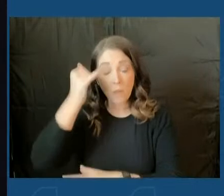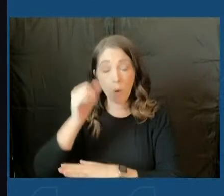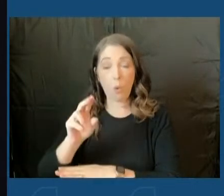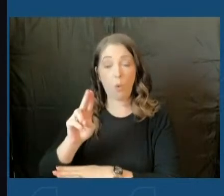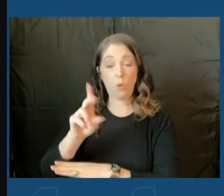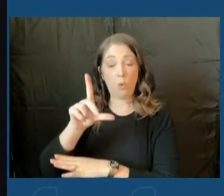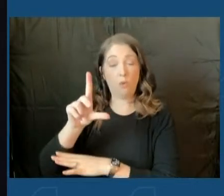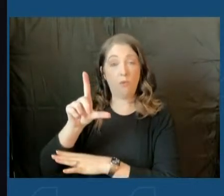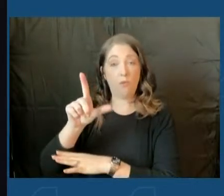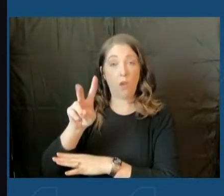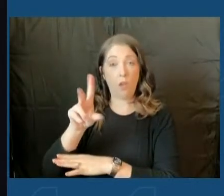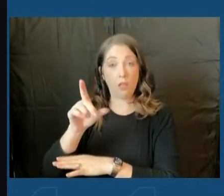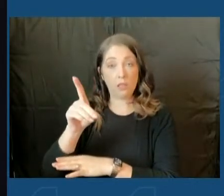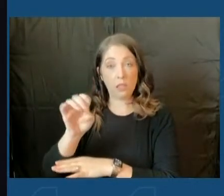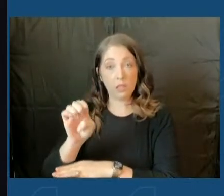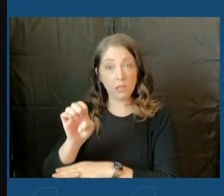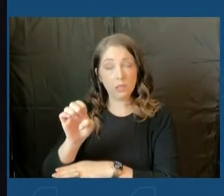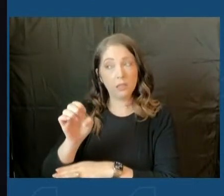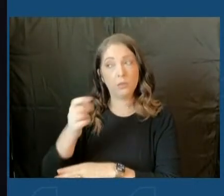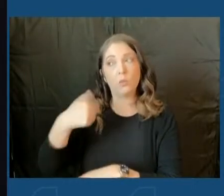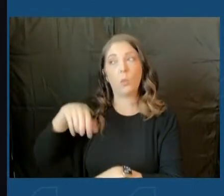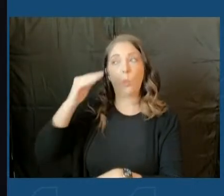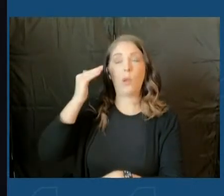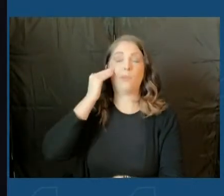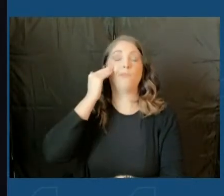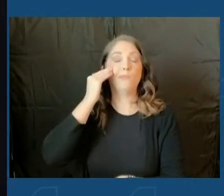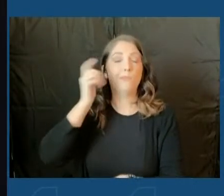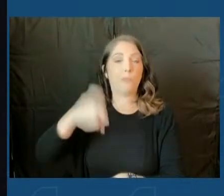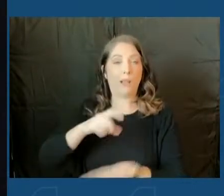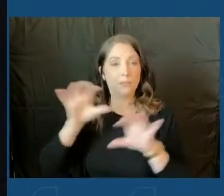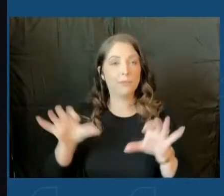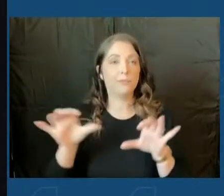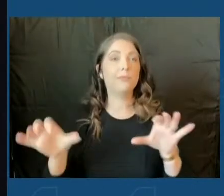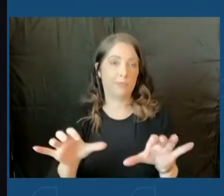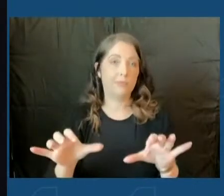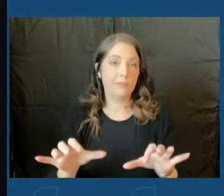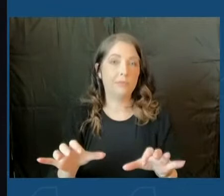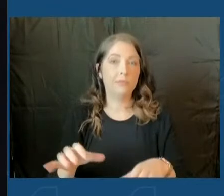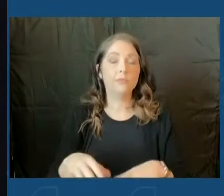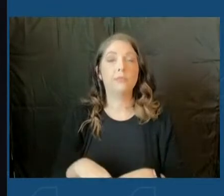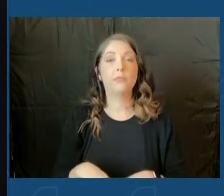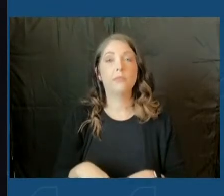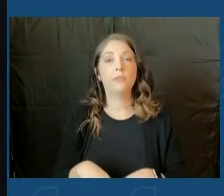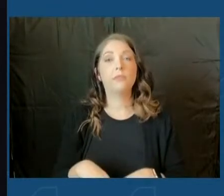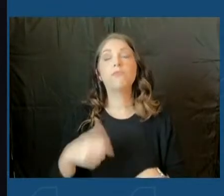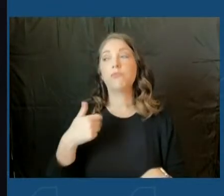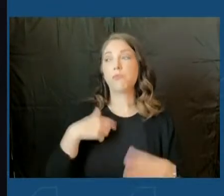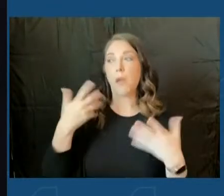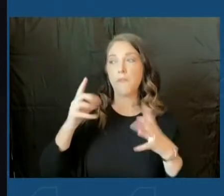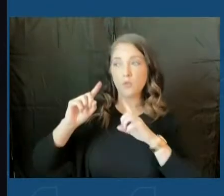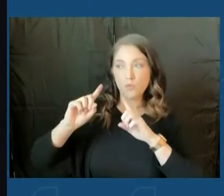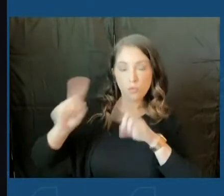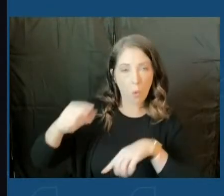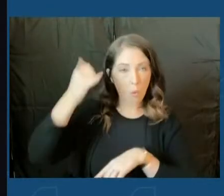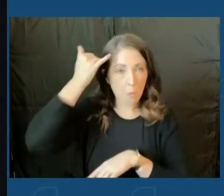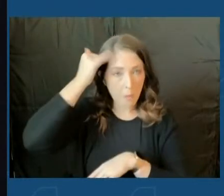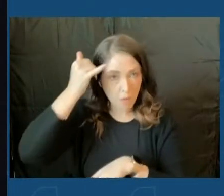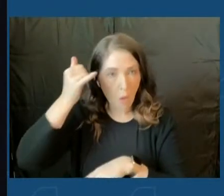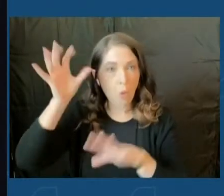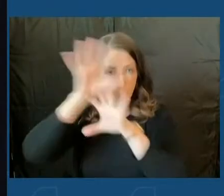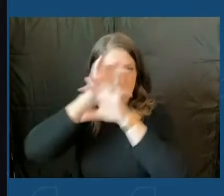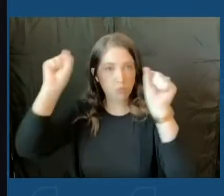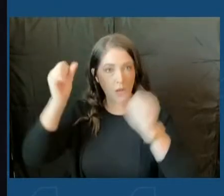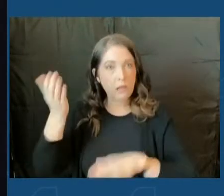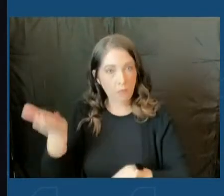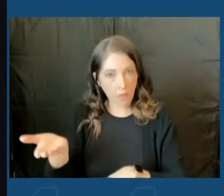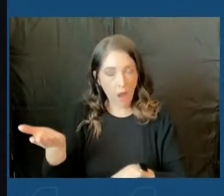could not hesitate to take action. You know, I did go to Buffalo when the president was there, and it broke my